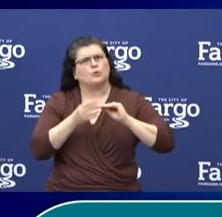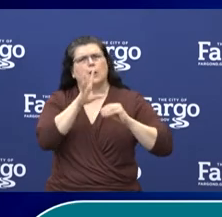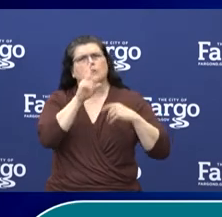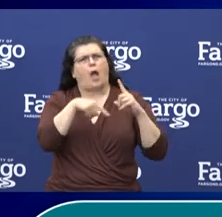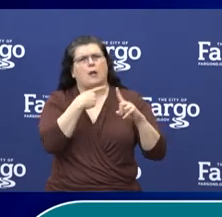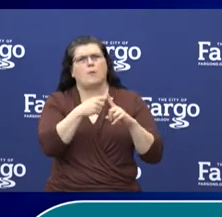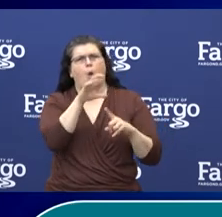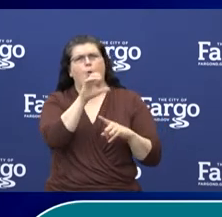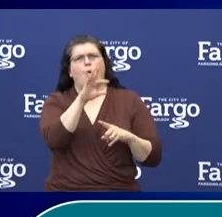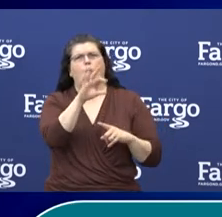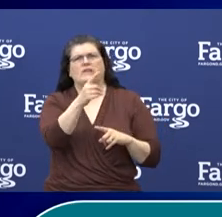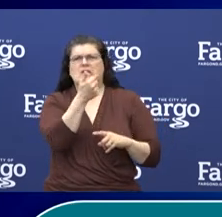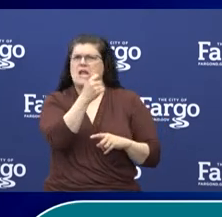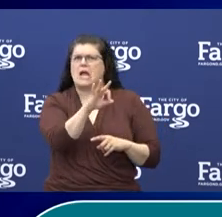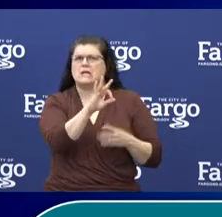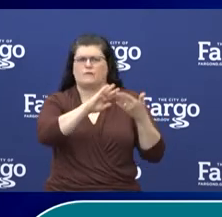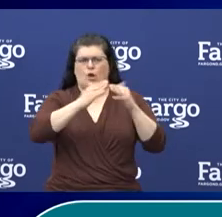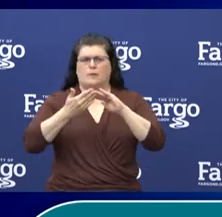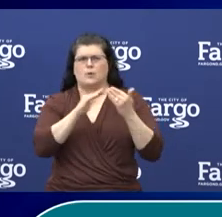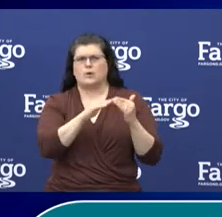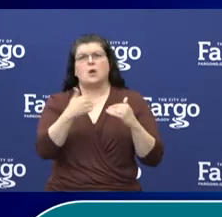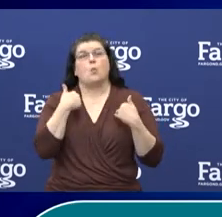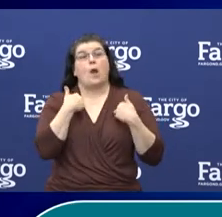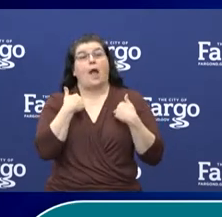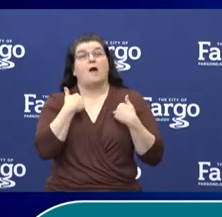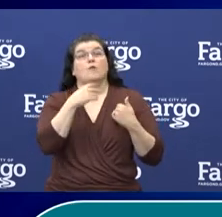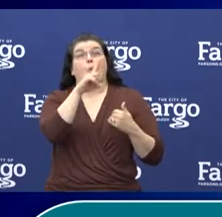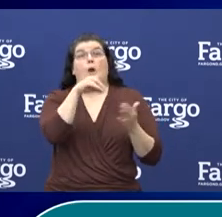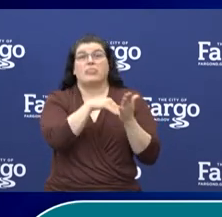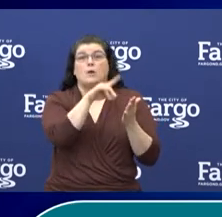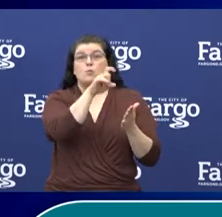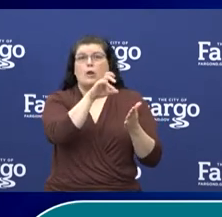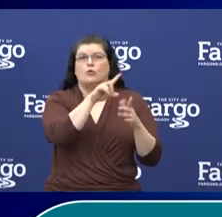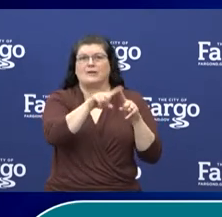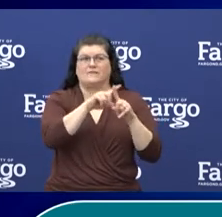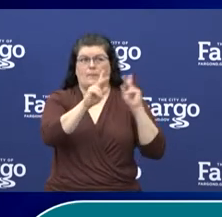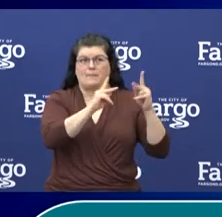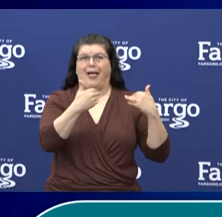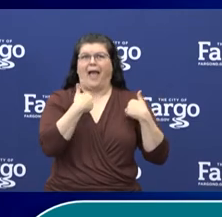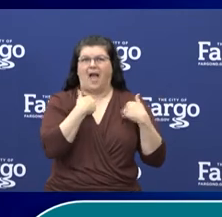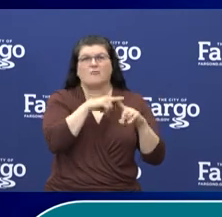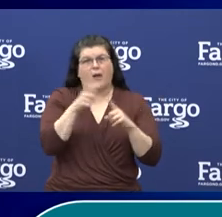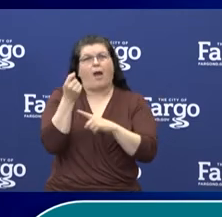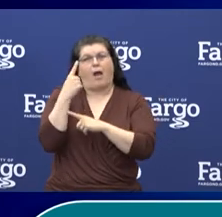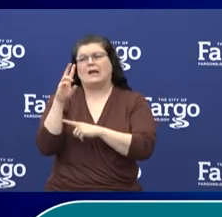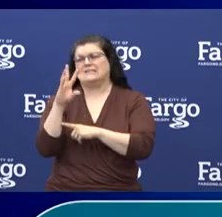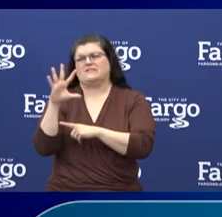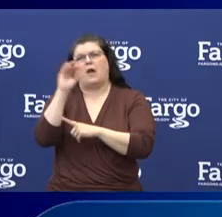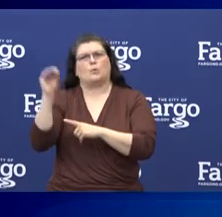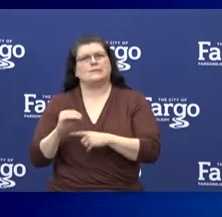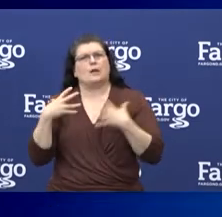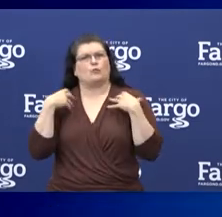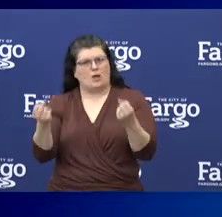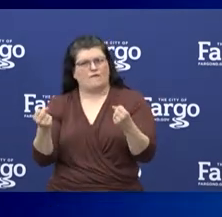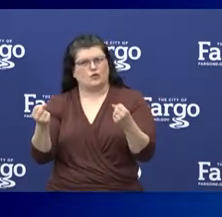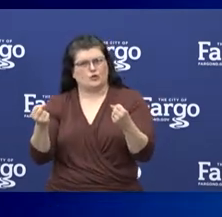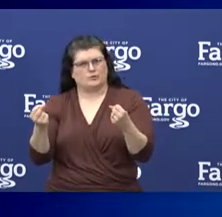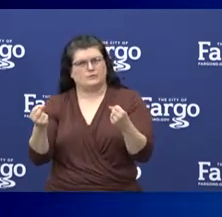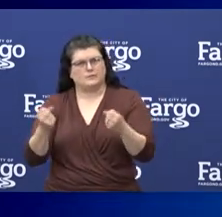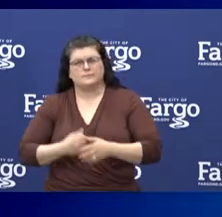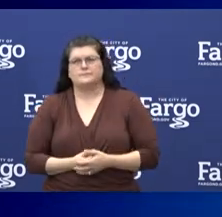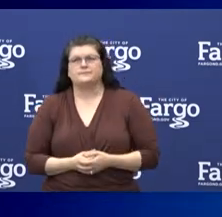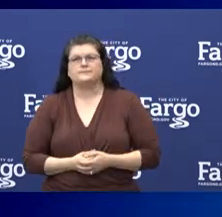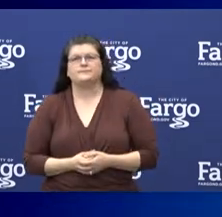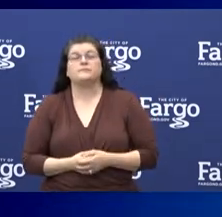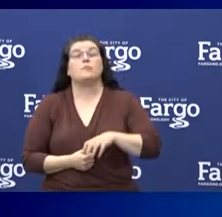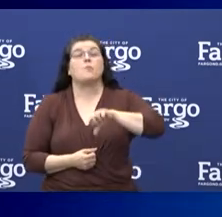this in our community, when we have 1,100 cases, that 65% of those are in the recovered mark. The other